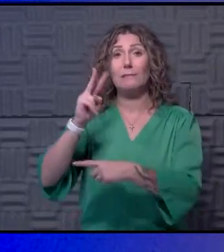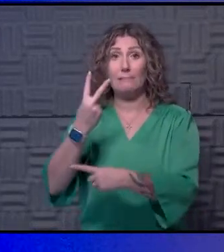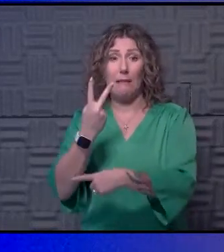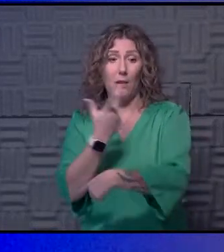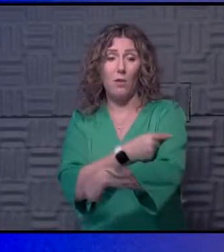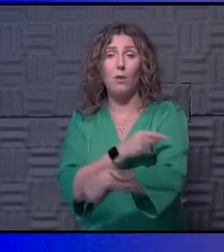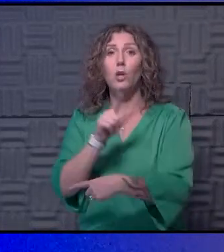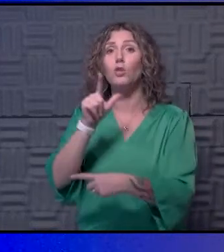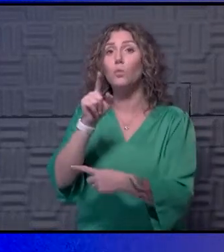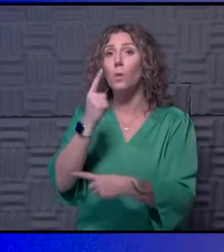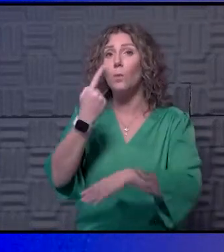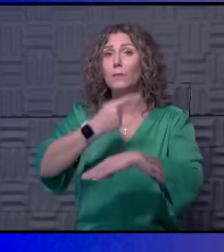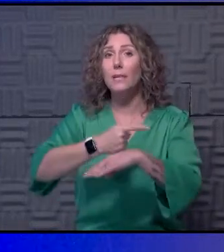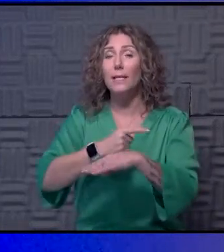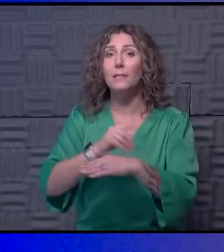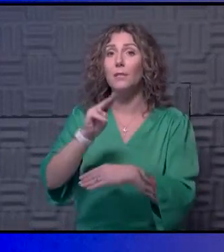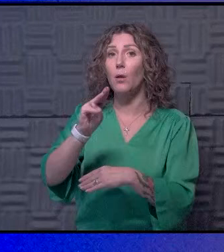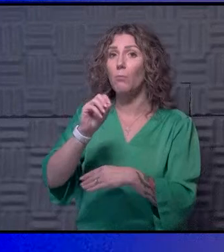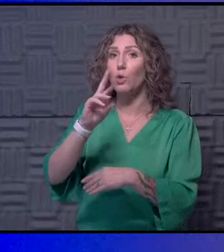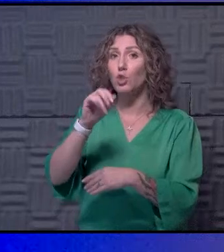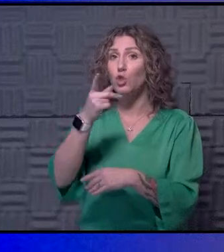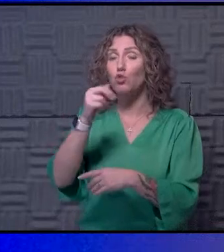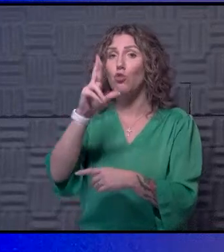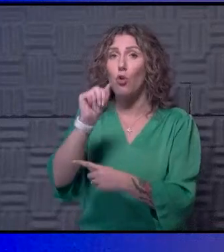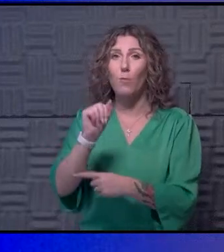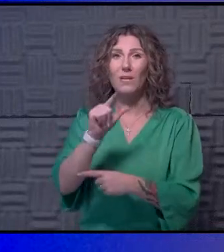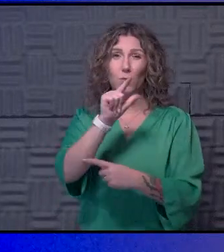later. If we're talking about Moderna, it'll be 28 days later.